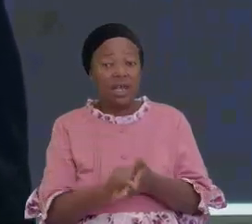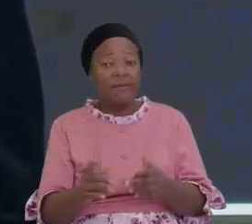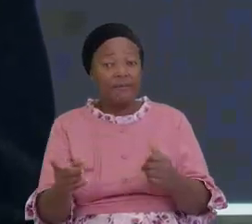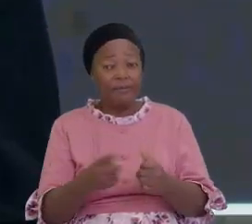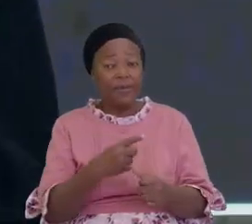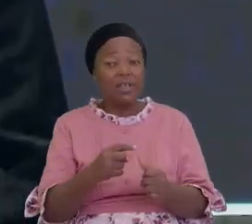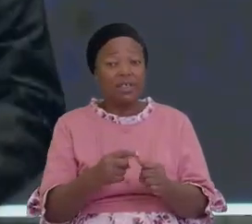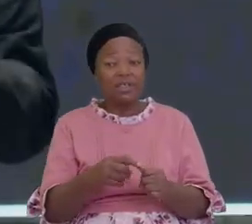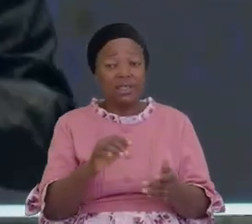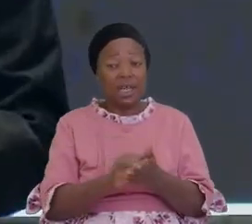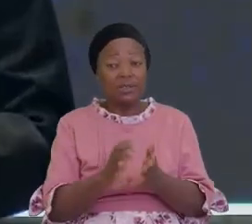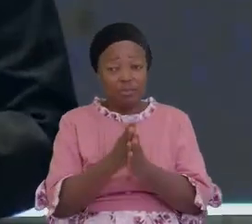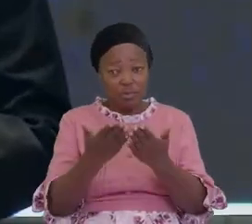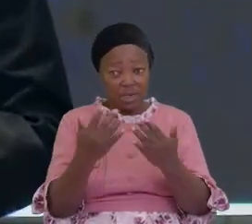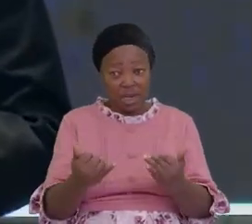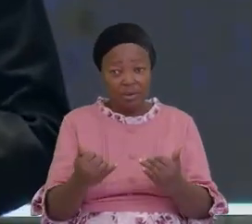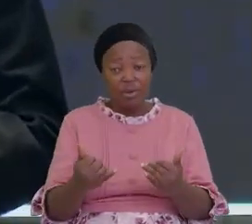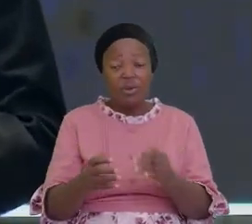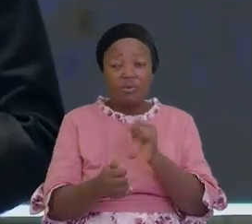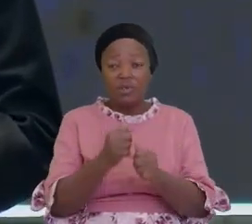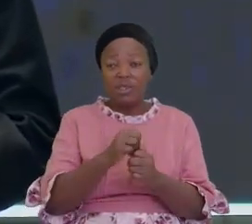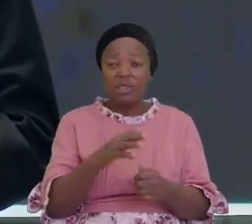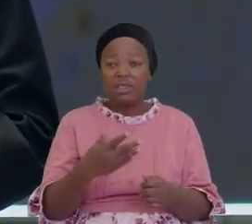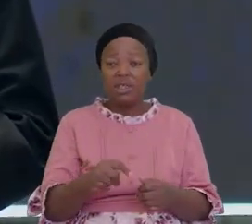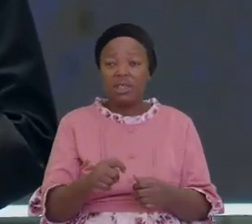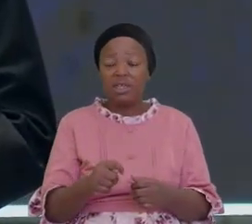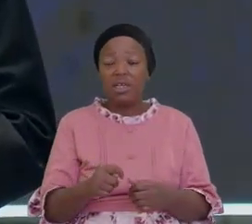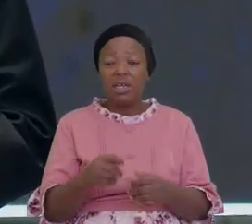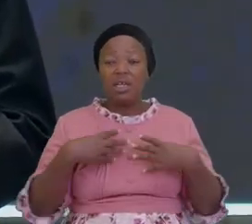of Healing the Sick by T.L. Osborne,